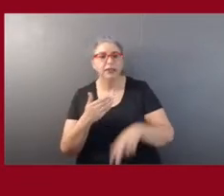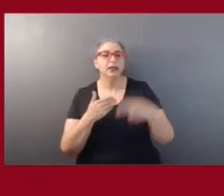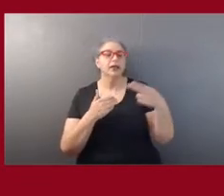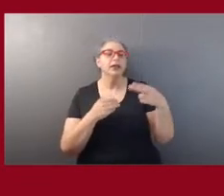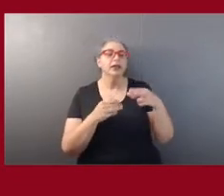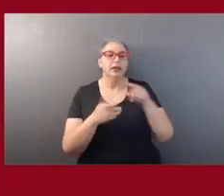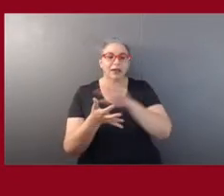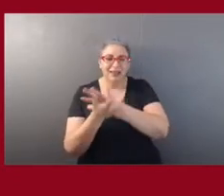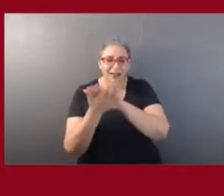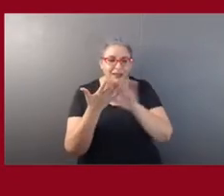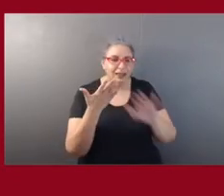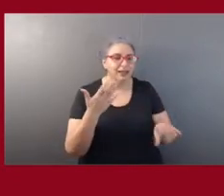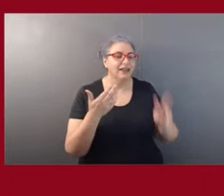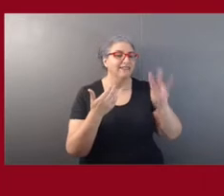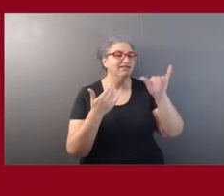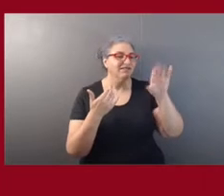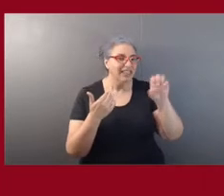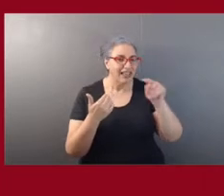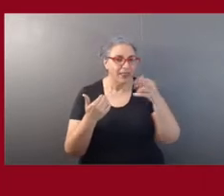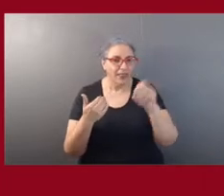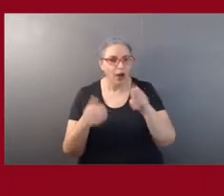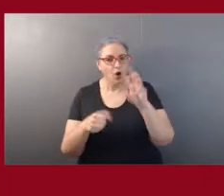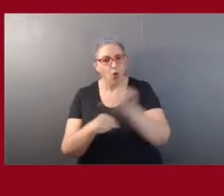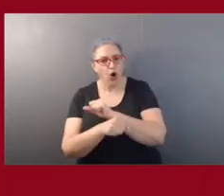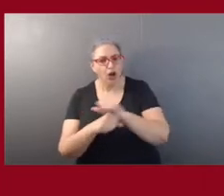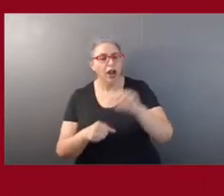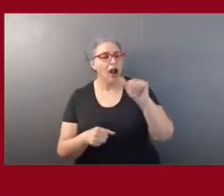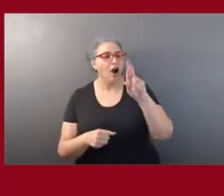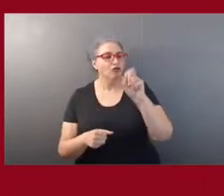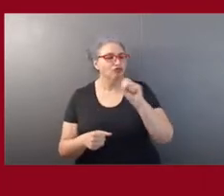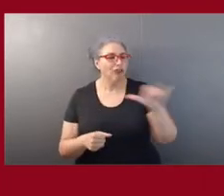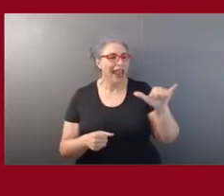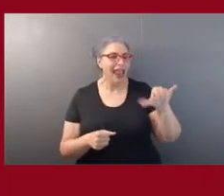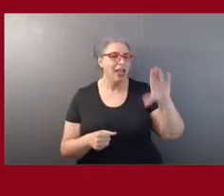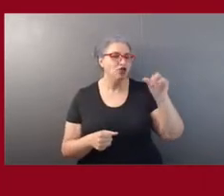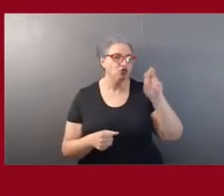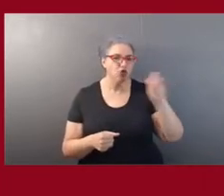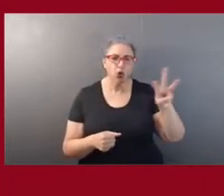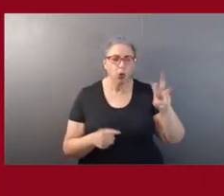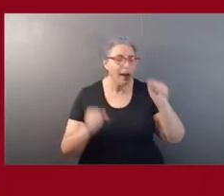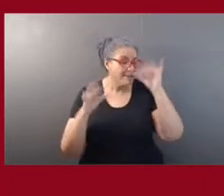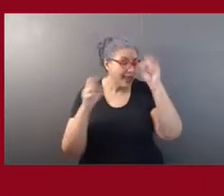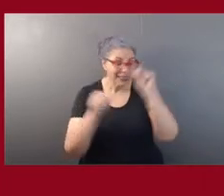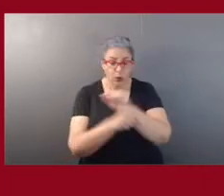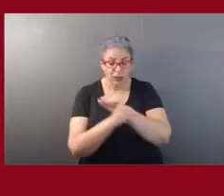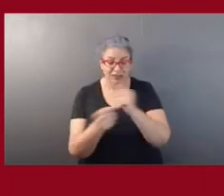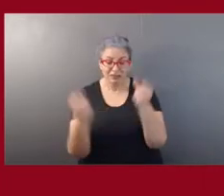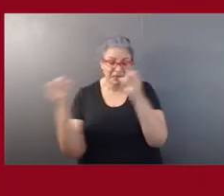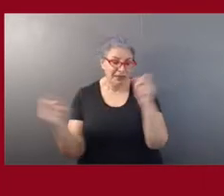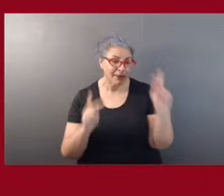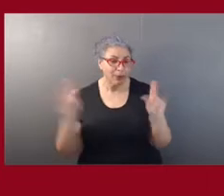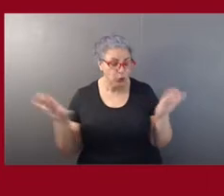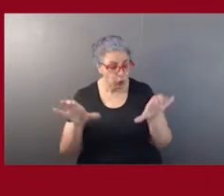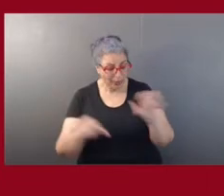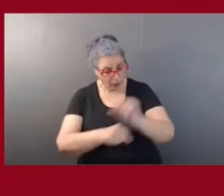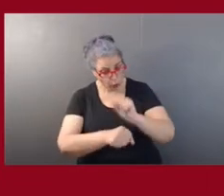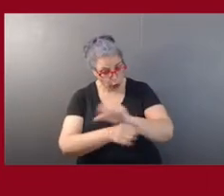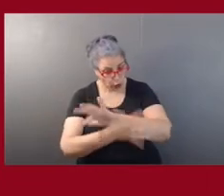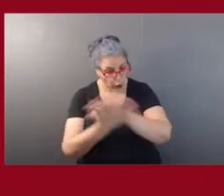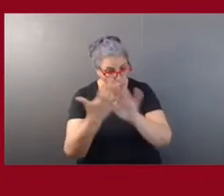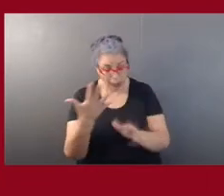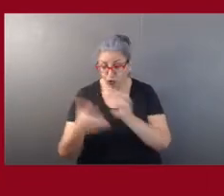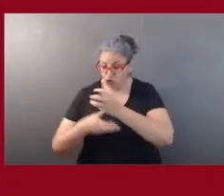for Inclusion in a real meaningful way. Array Crew, who's done amazing work. Like there's so many different people doing the work. Believe